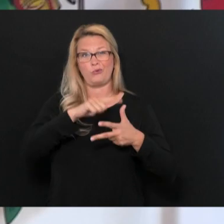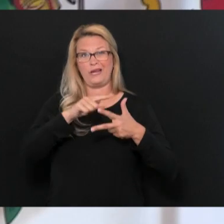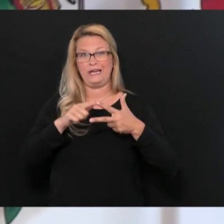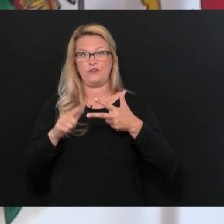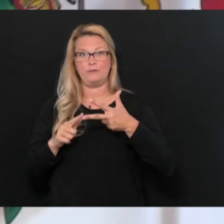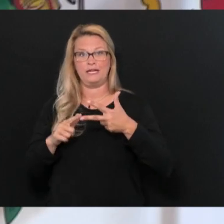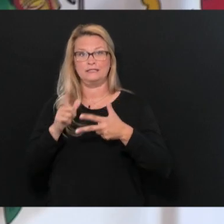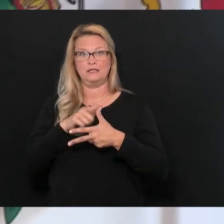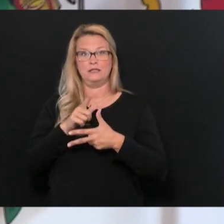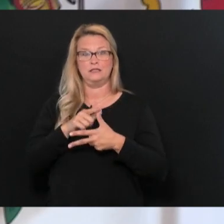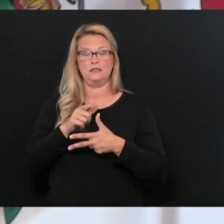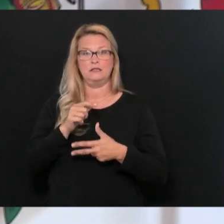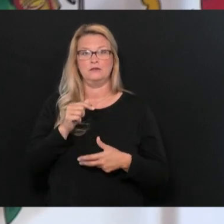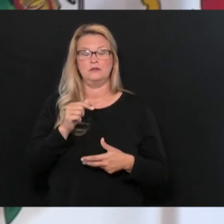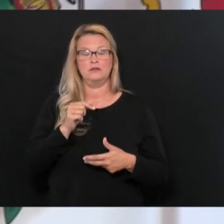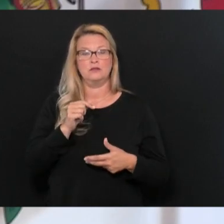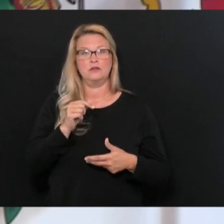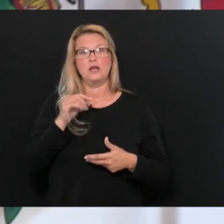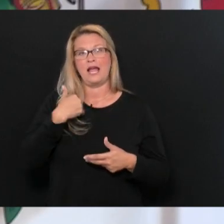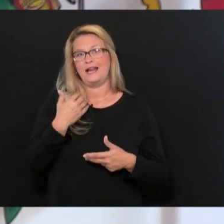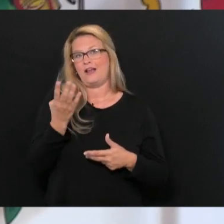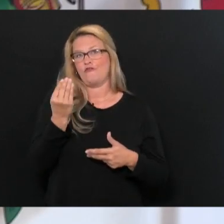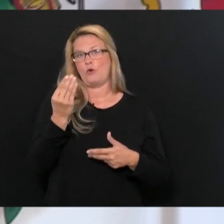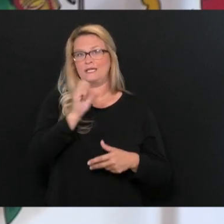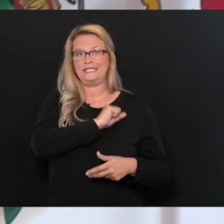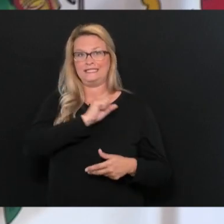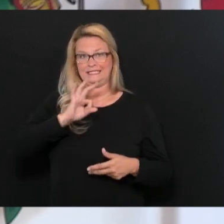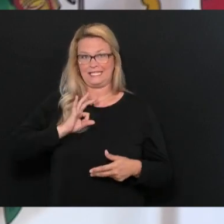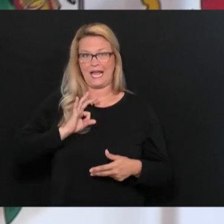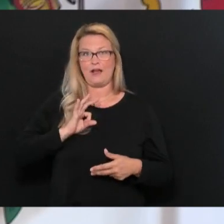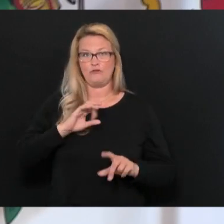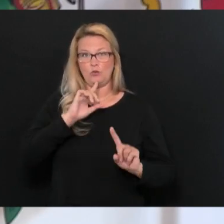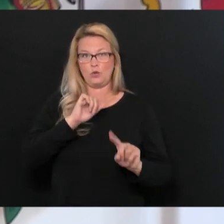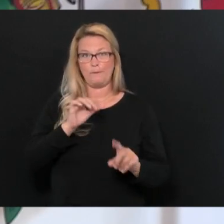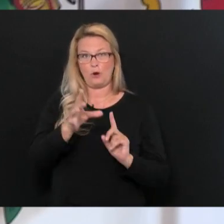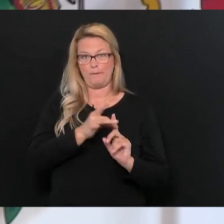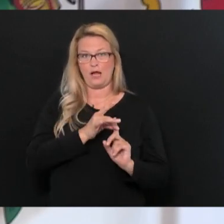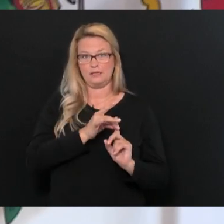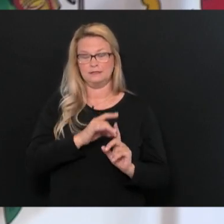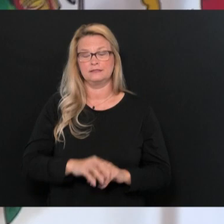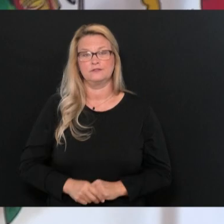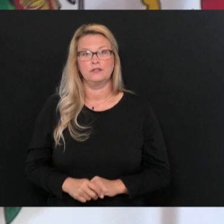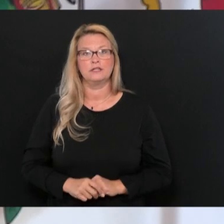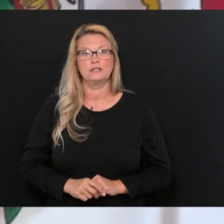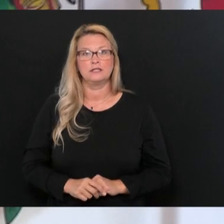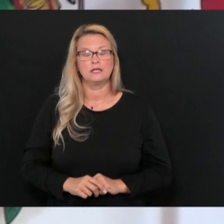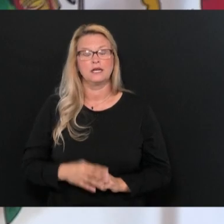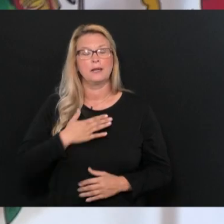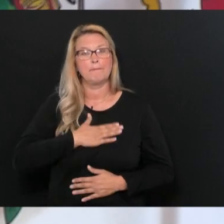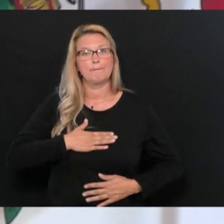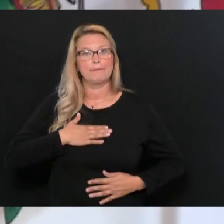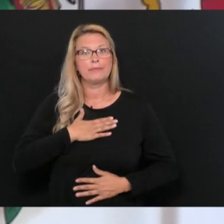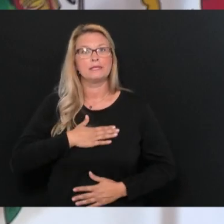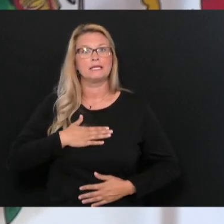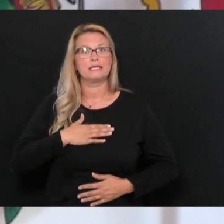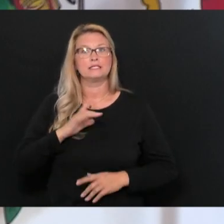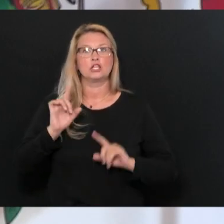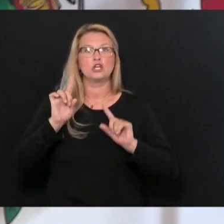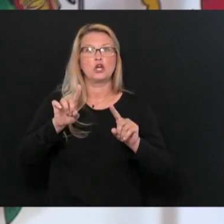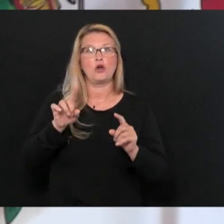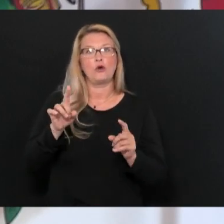facilities, and we have 14 staff cases. I encourage you like crazy to go get your